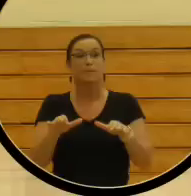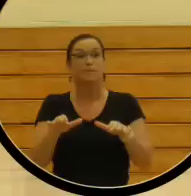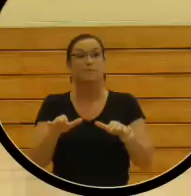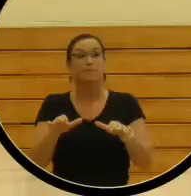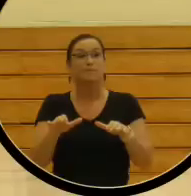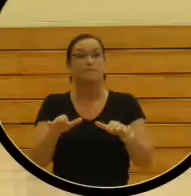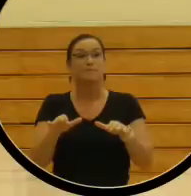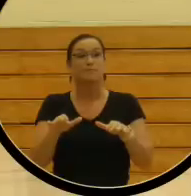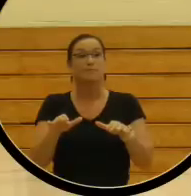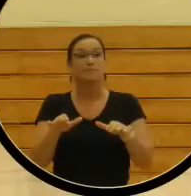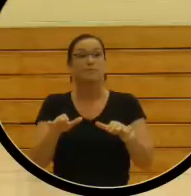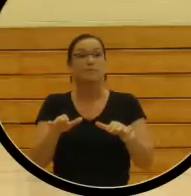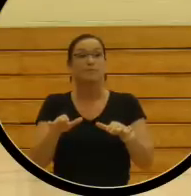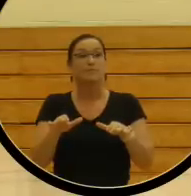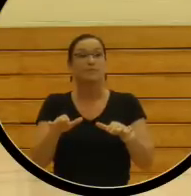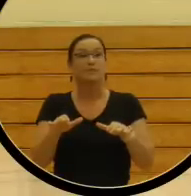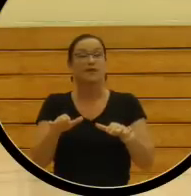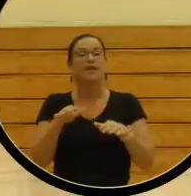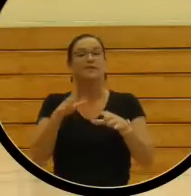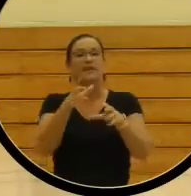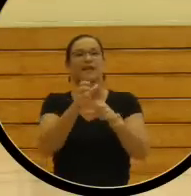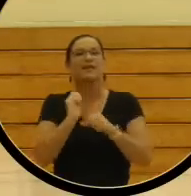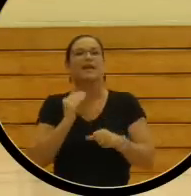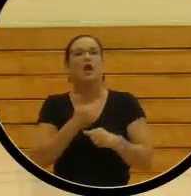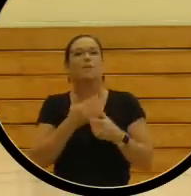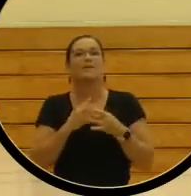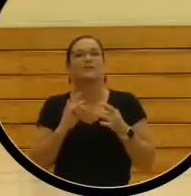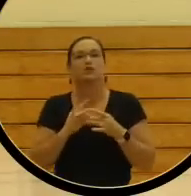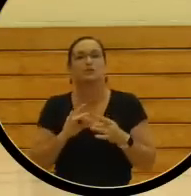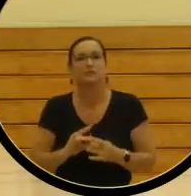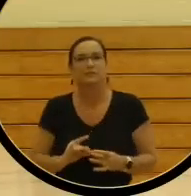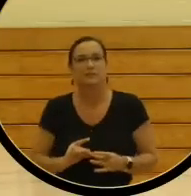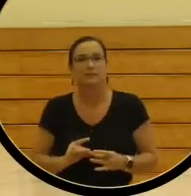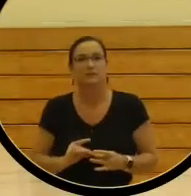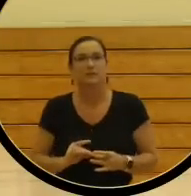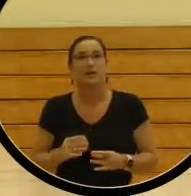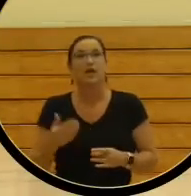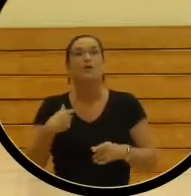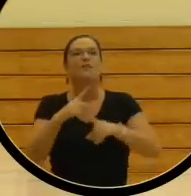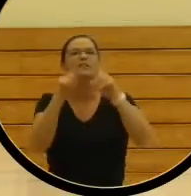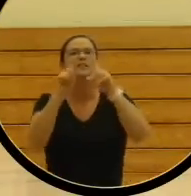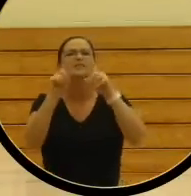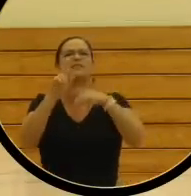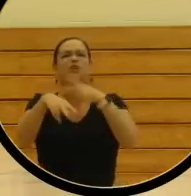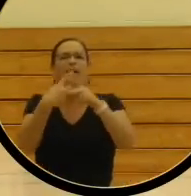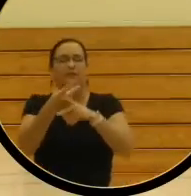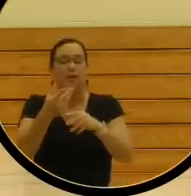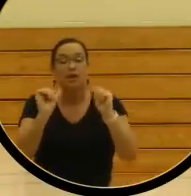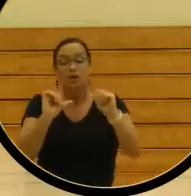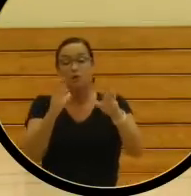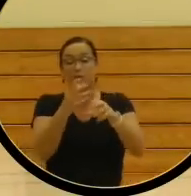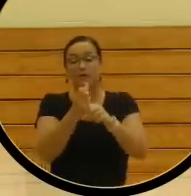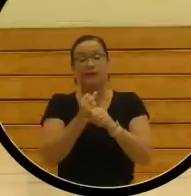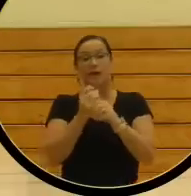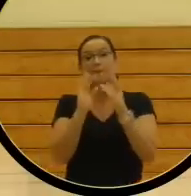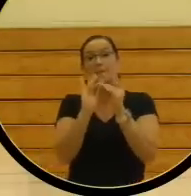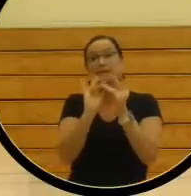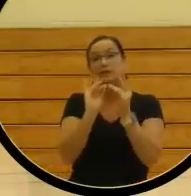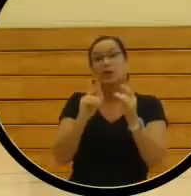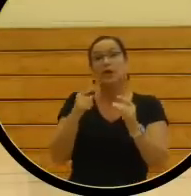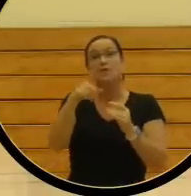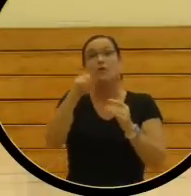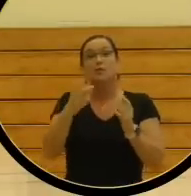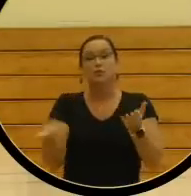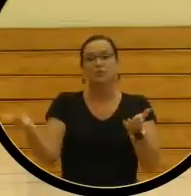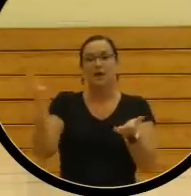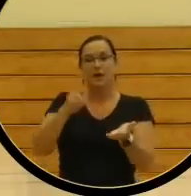is basically receive our messages. So there's messages at different levels. So messages you can receive that you need to sign